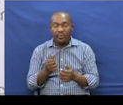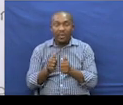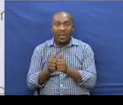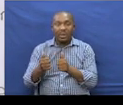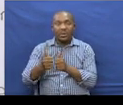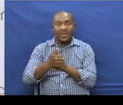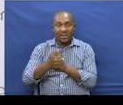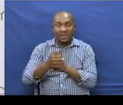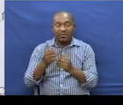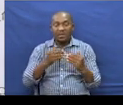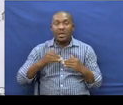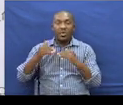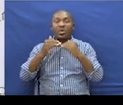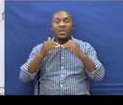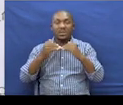representative democracy.